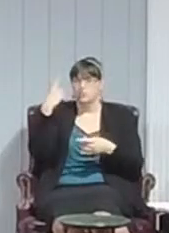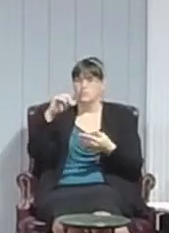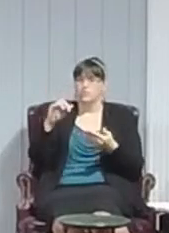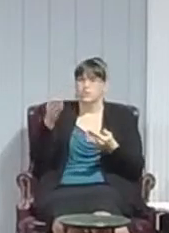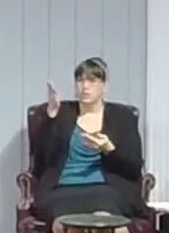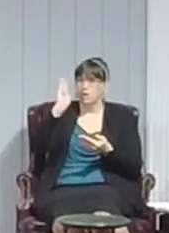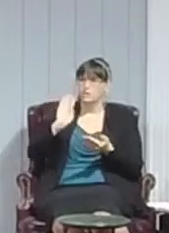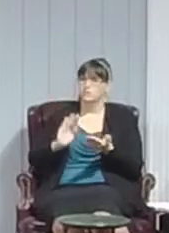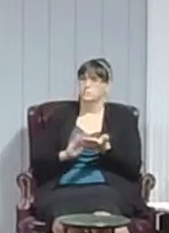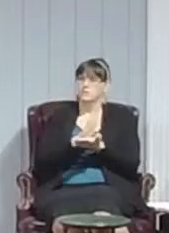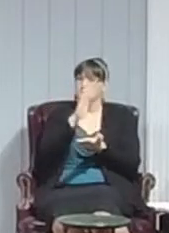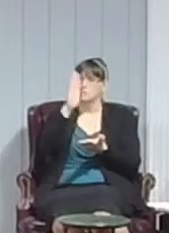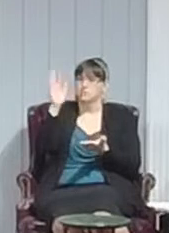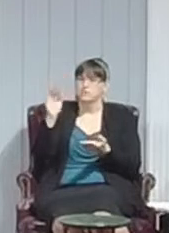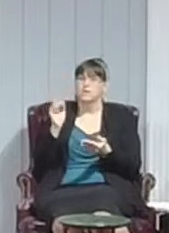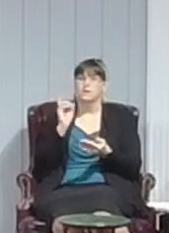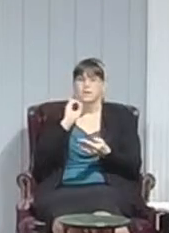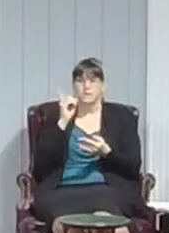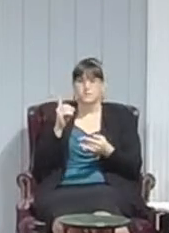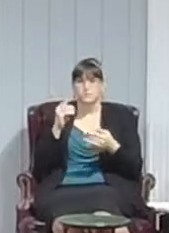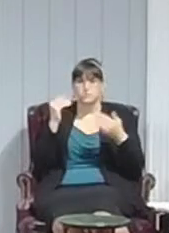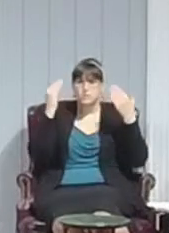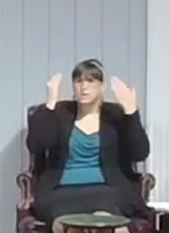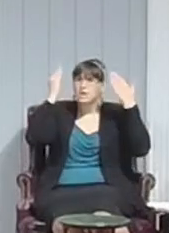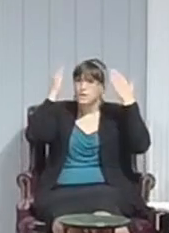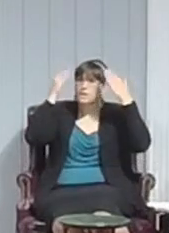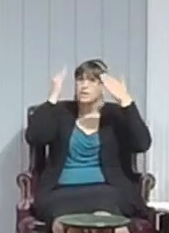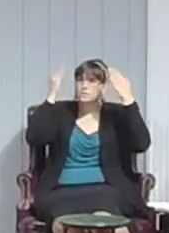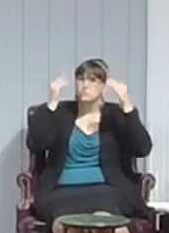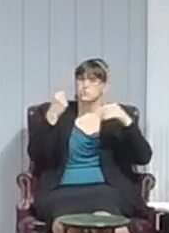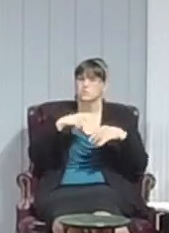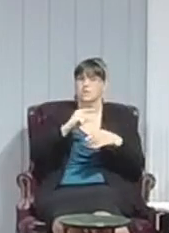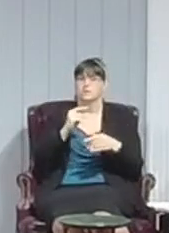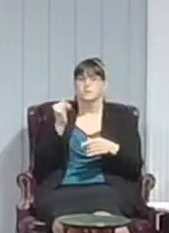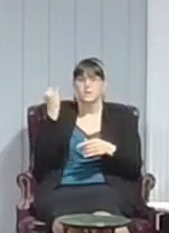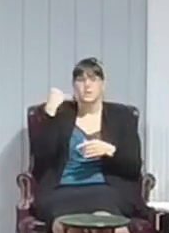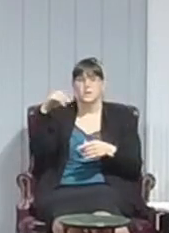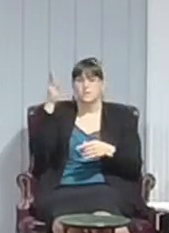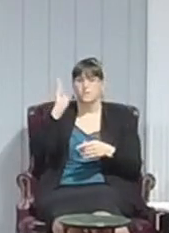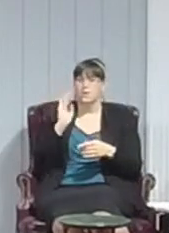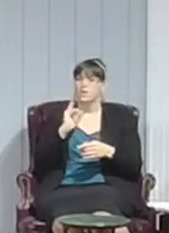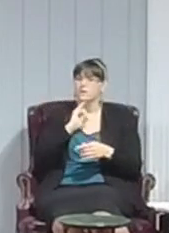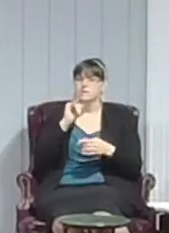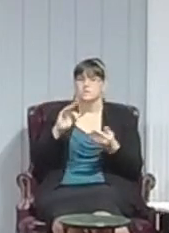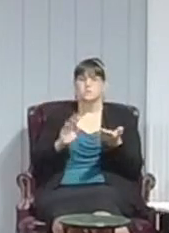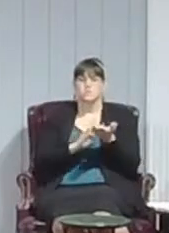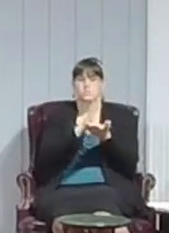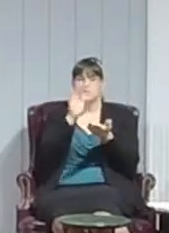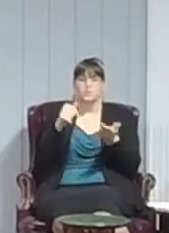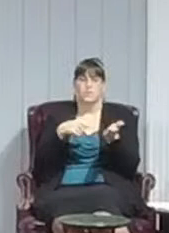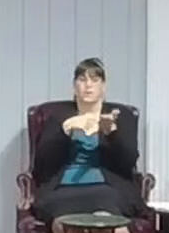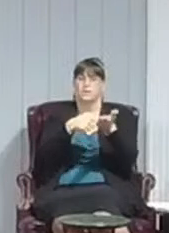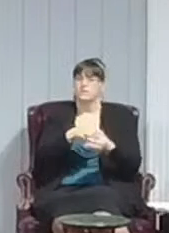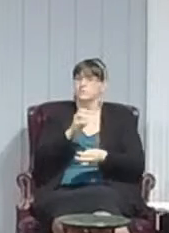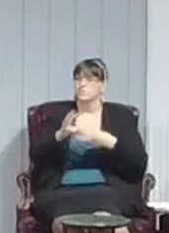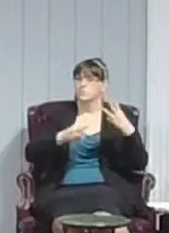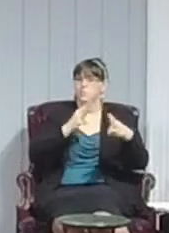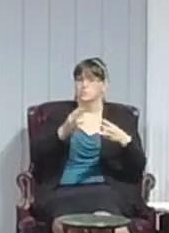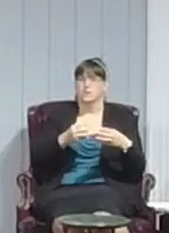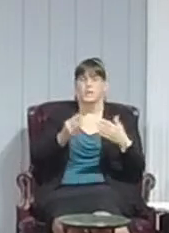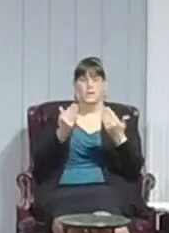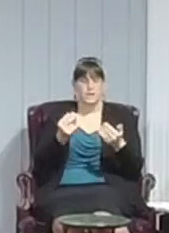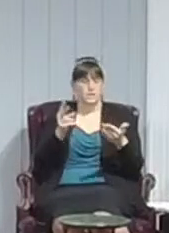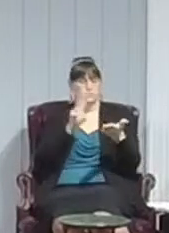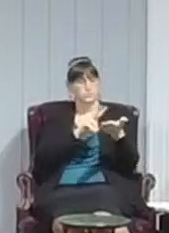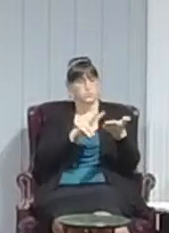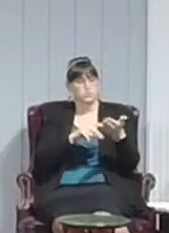us when God isn't glorified in this world. It ought to be something that concerns us. And notice what Jesus did. Now is my